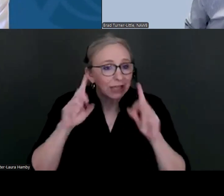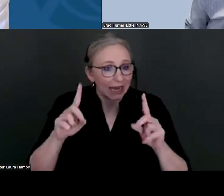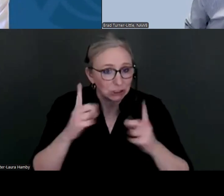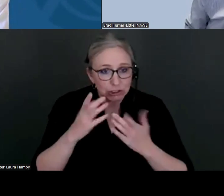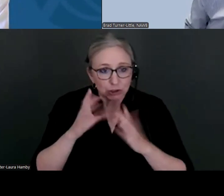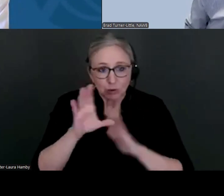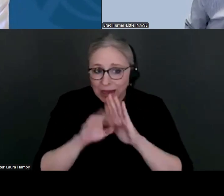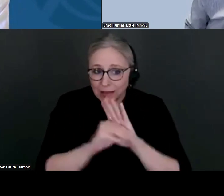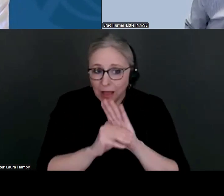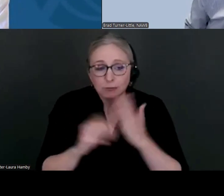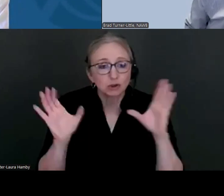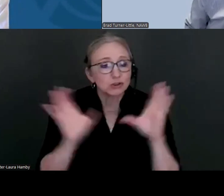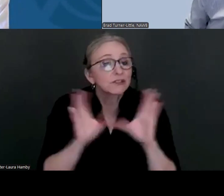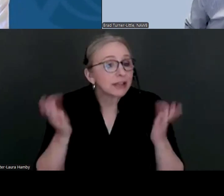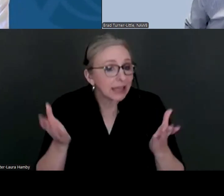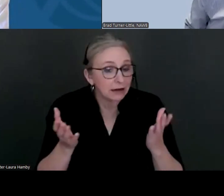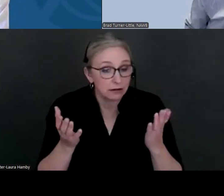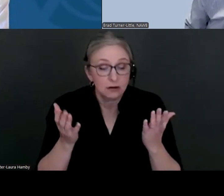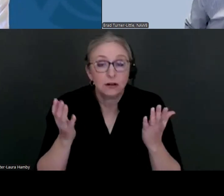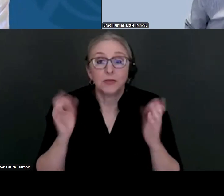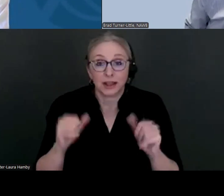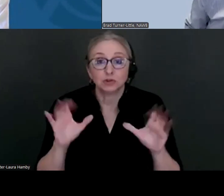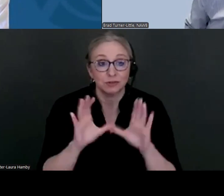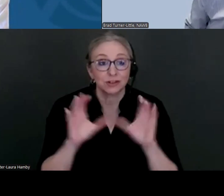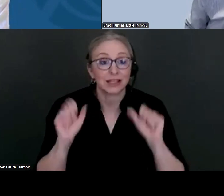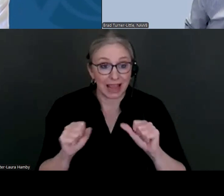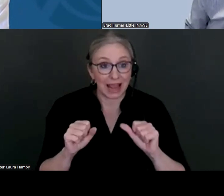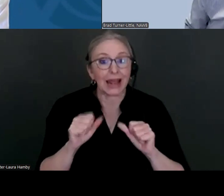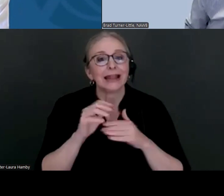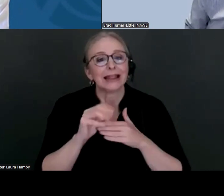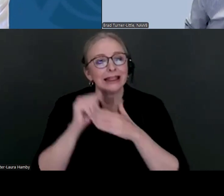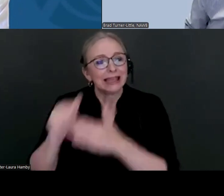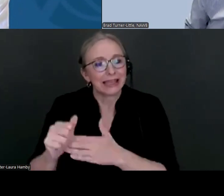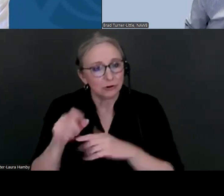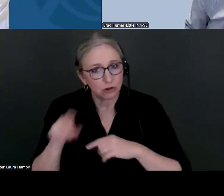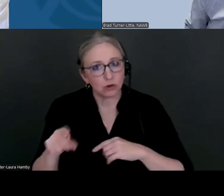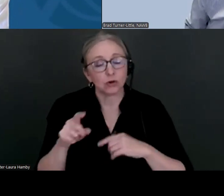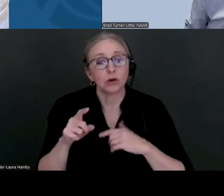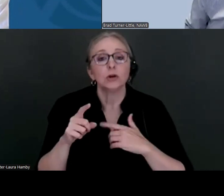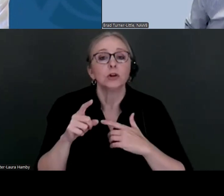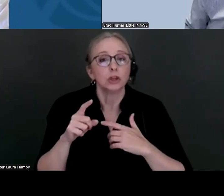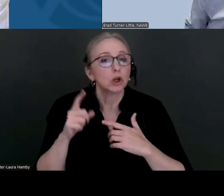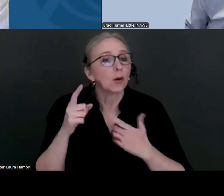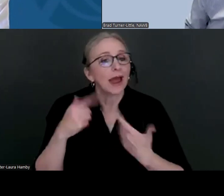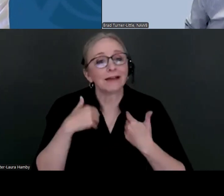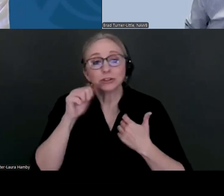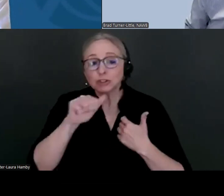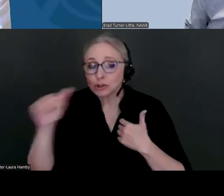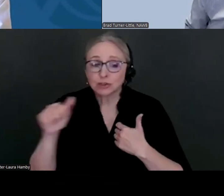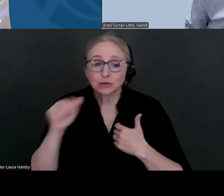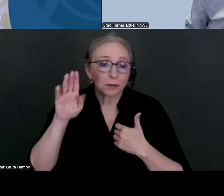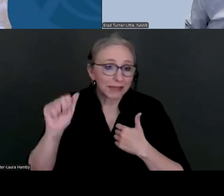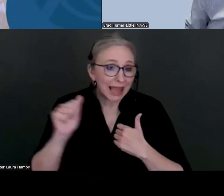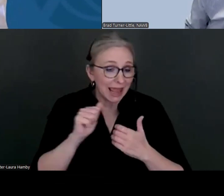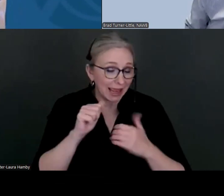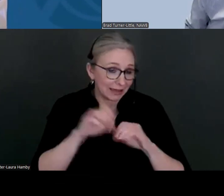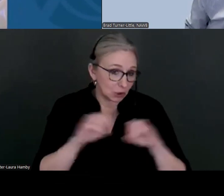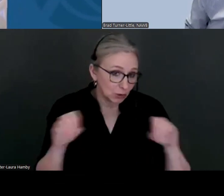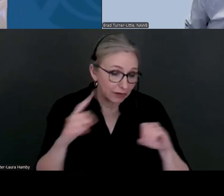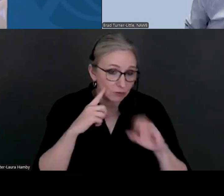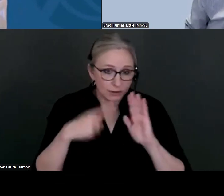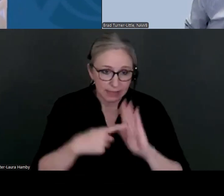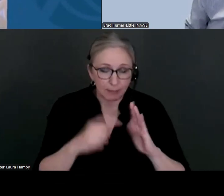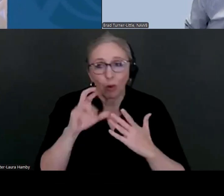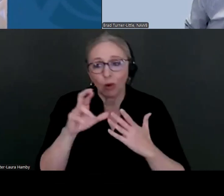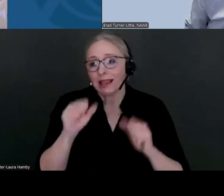curriculum certificate that could be a springboard for going on to earn an associate's or a bachelor's degree, for instance. Or